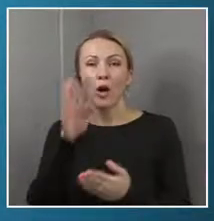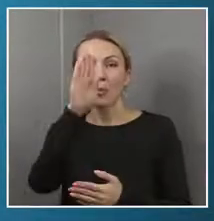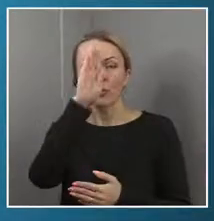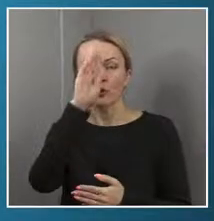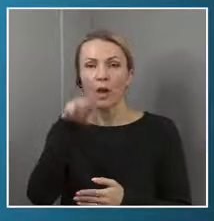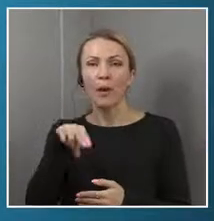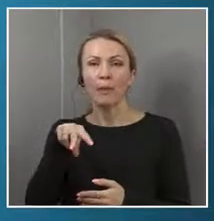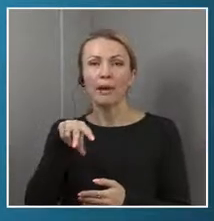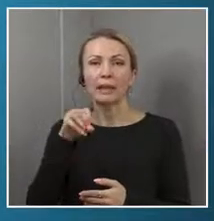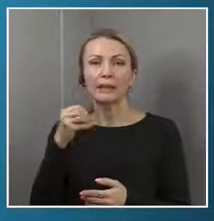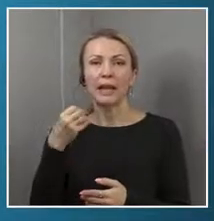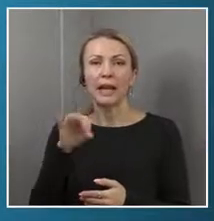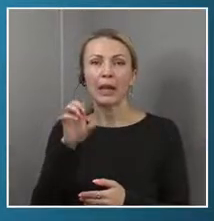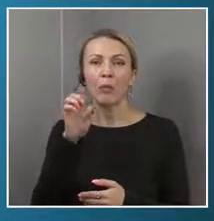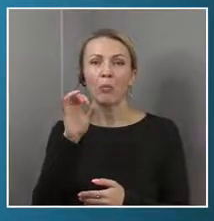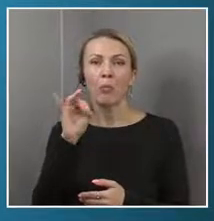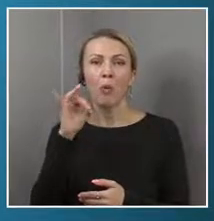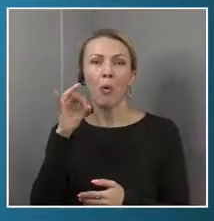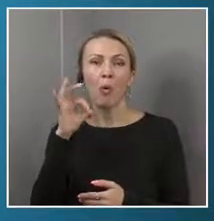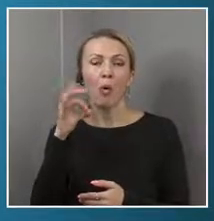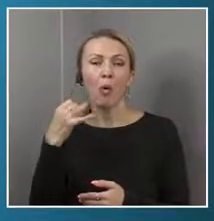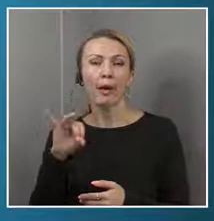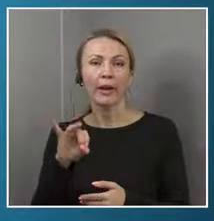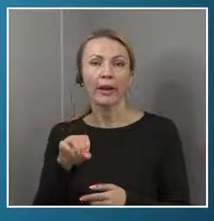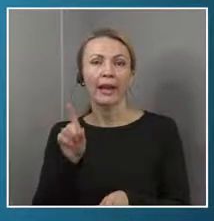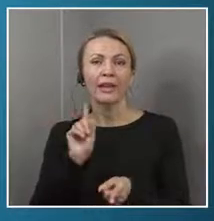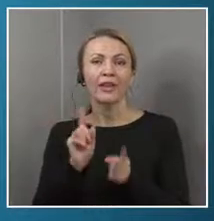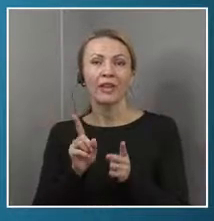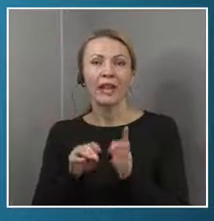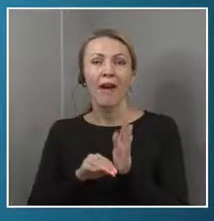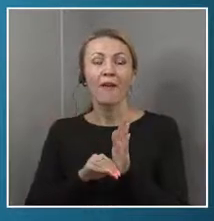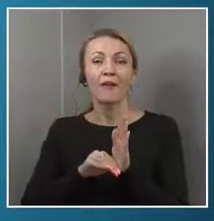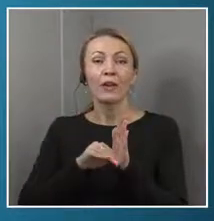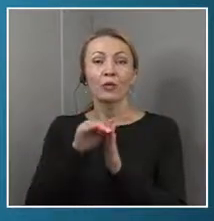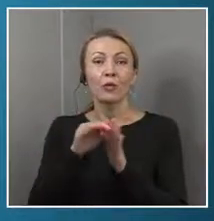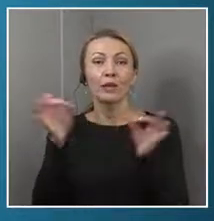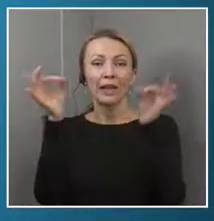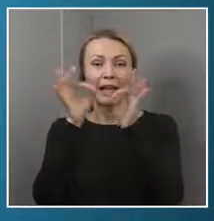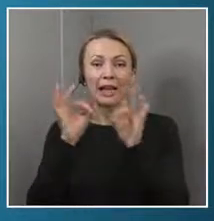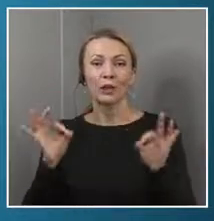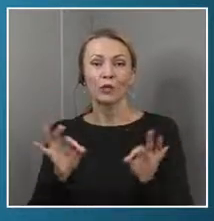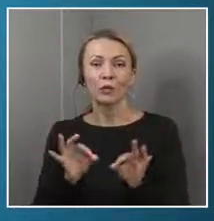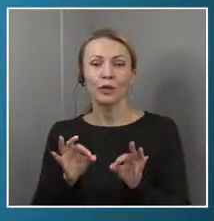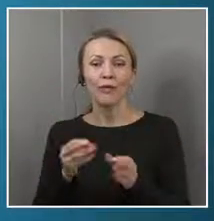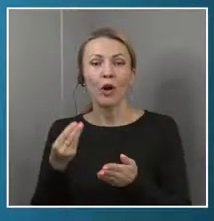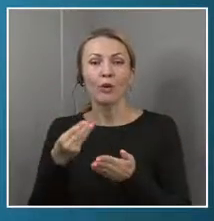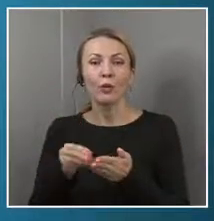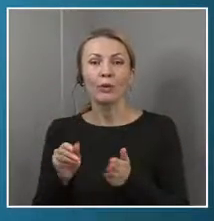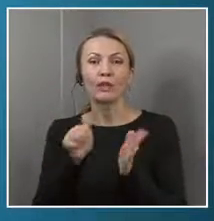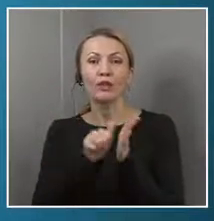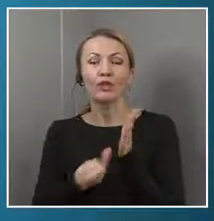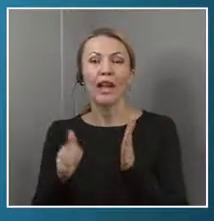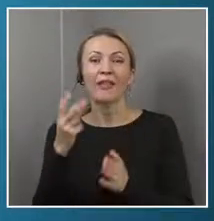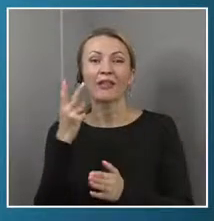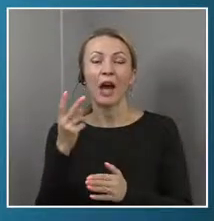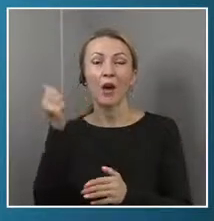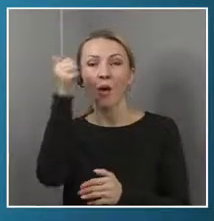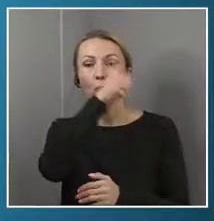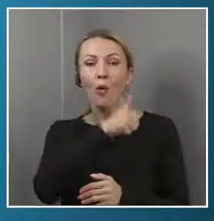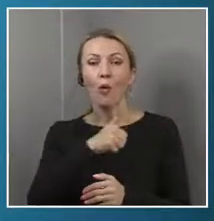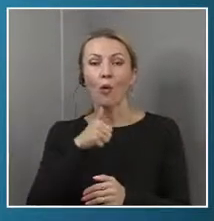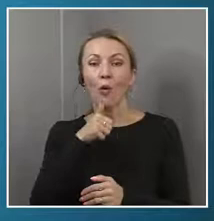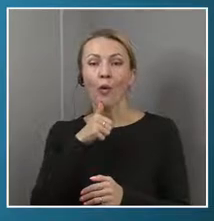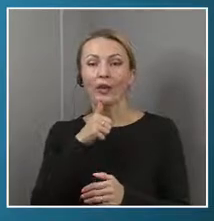executive of mid-century modern. Finding up-and-coming new talent has traditionally not